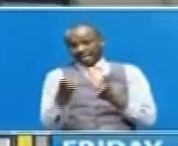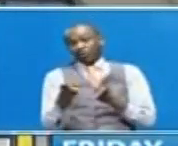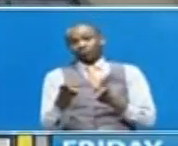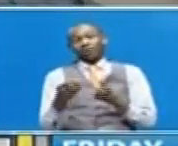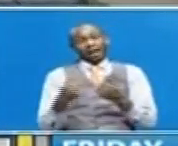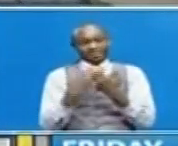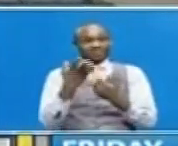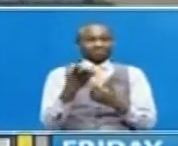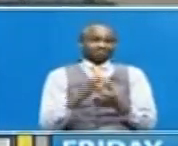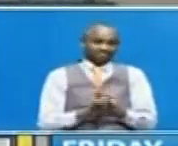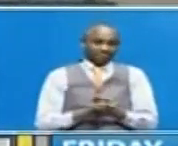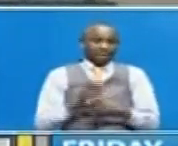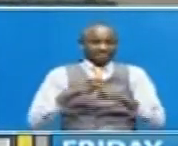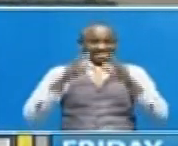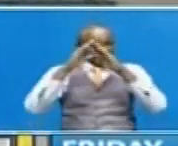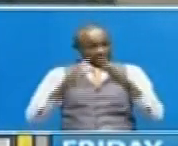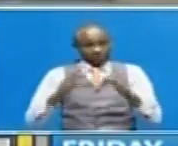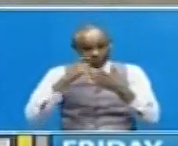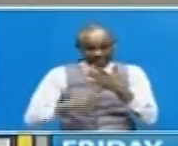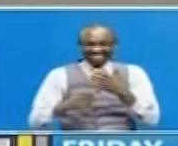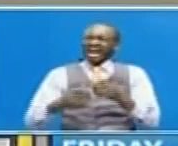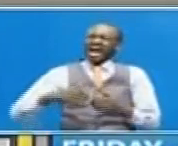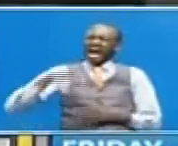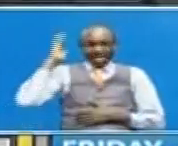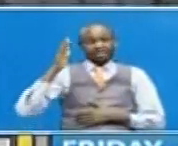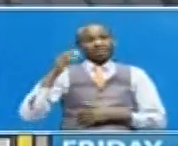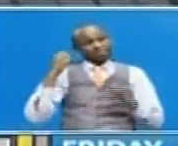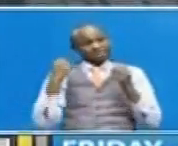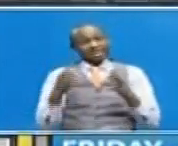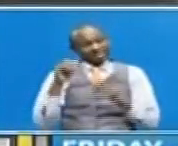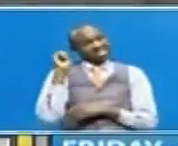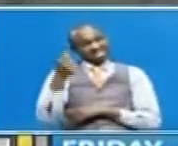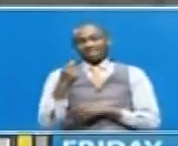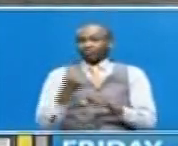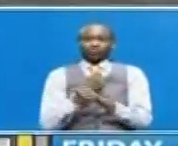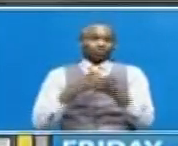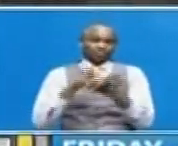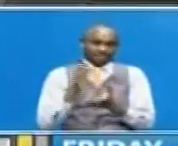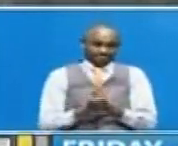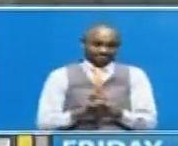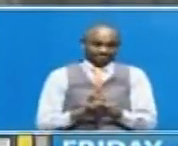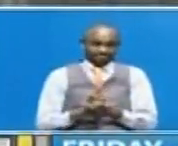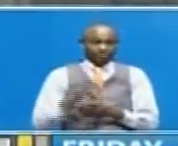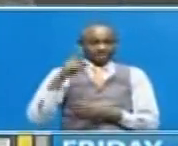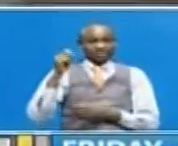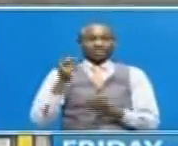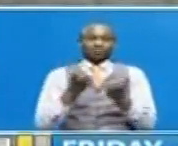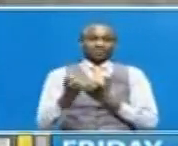in the country. But the housing prices are still too high for the majority of Kenyans. David Onyango, KTN Business.